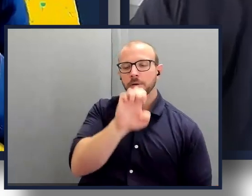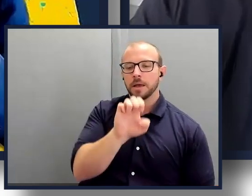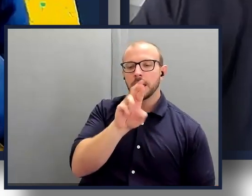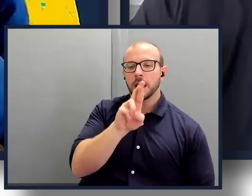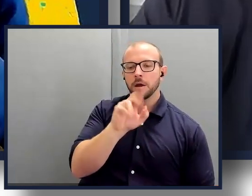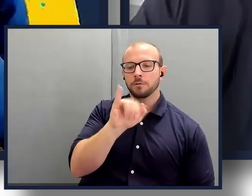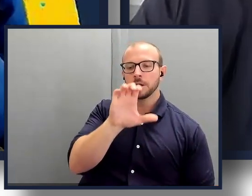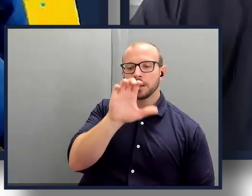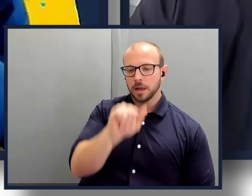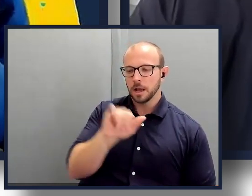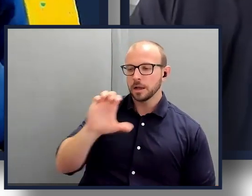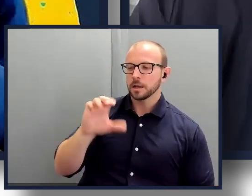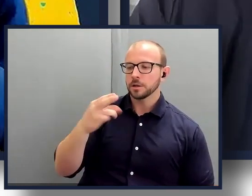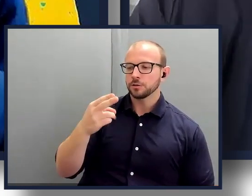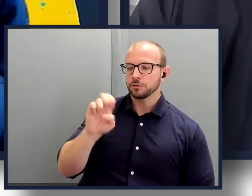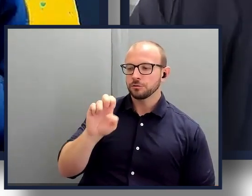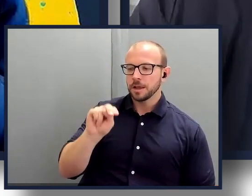Chenoweth.